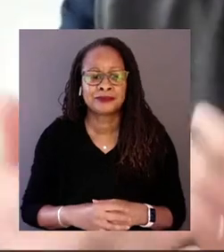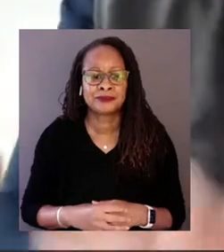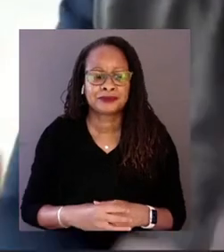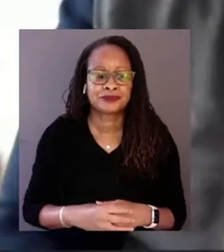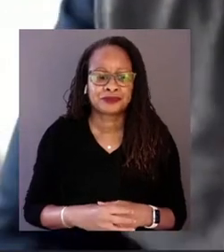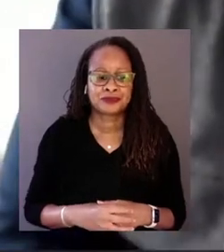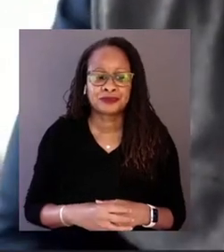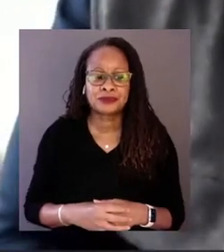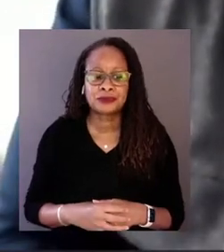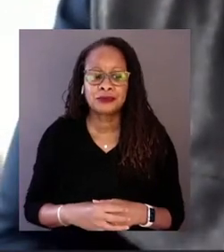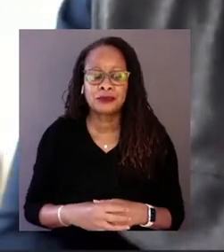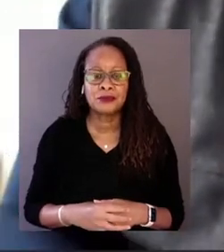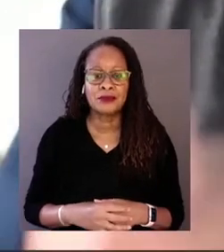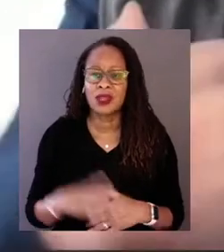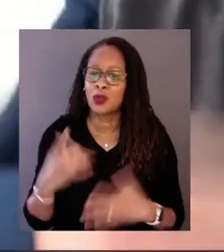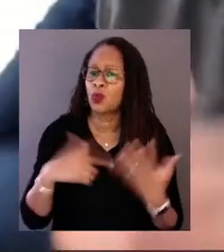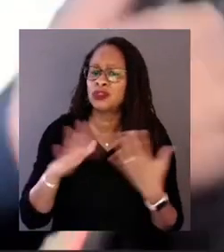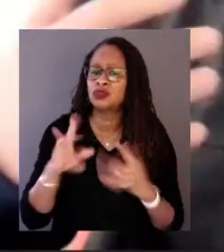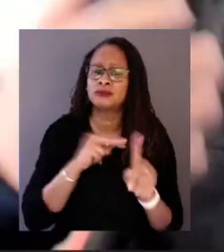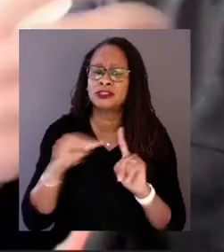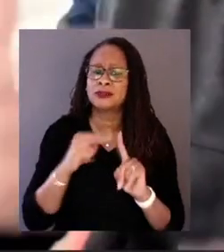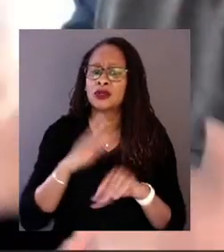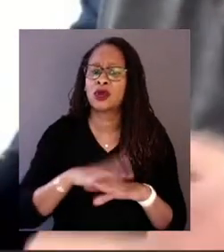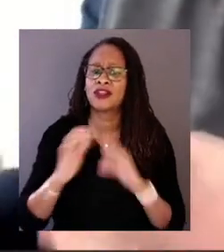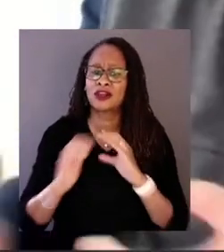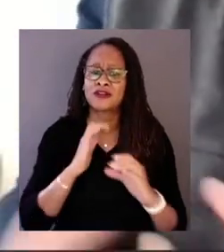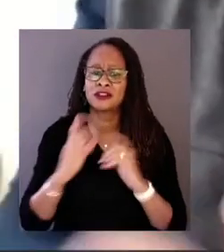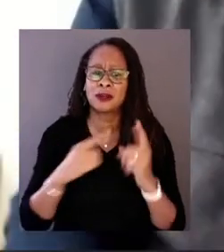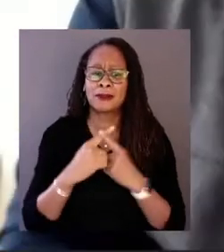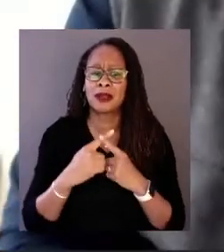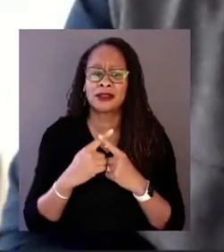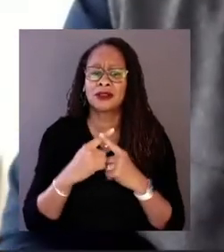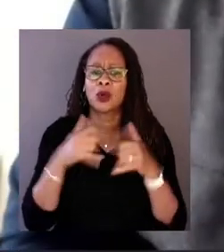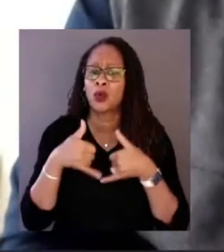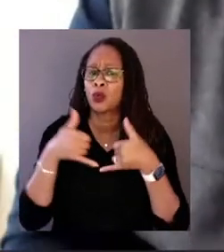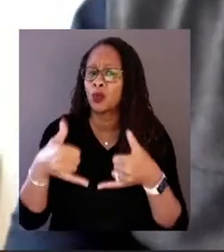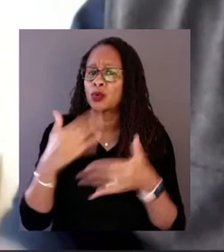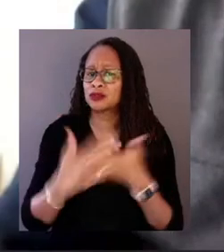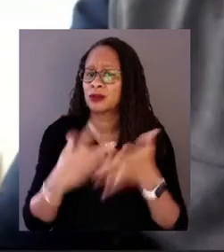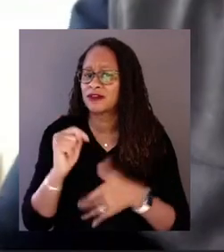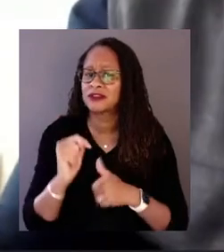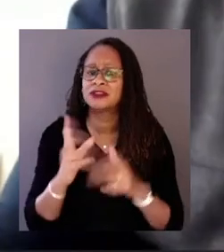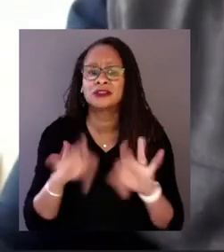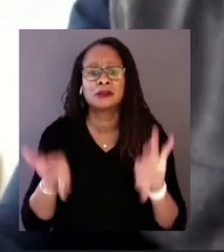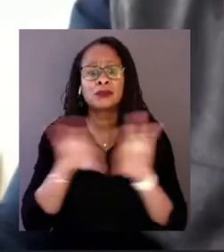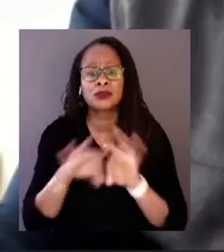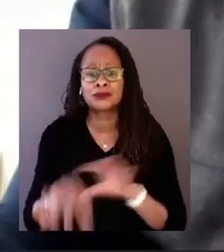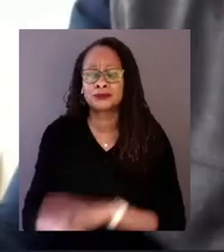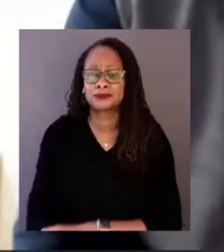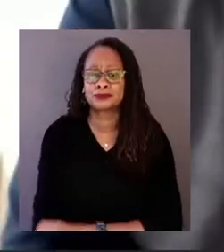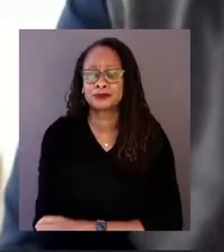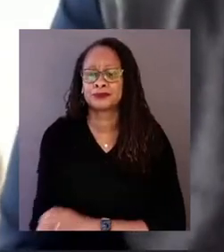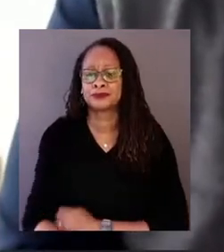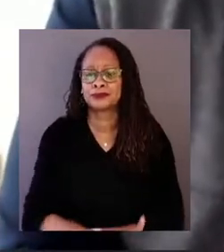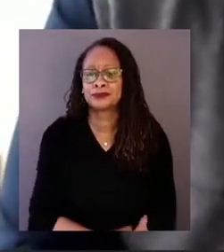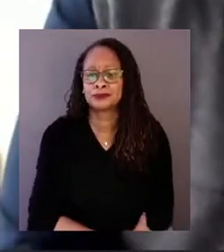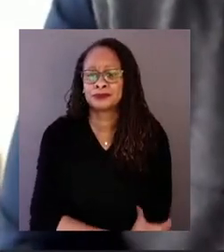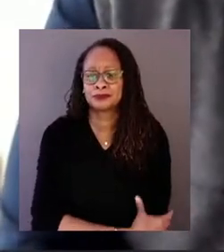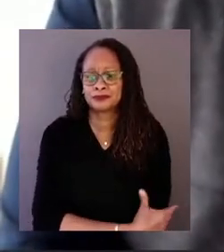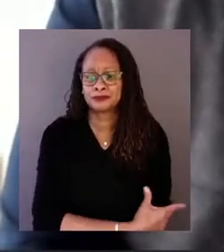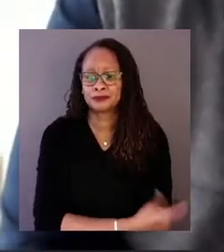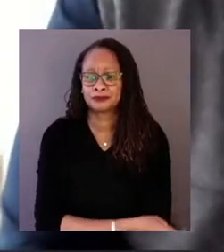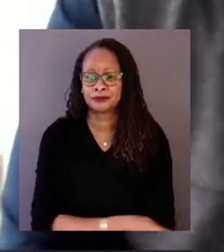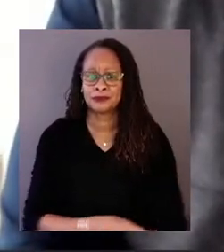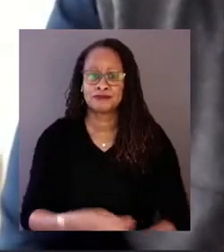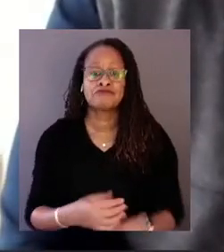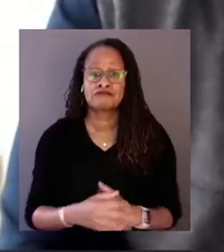What is your take on this conversation about why the awards part of it matters so much? Right. I mean, I agree with what everyone's saying.